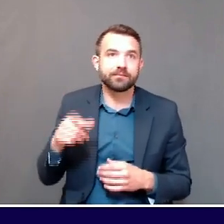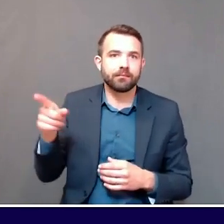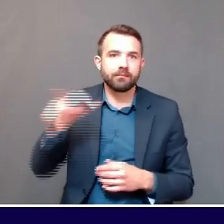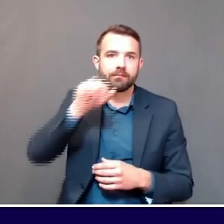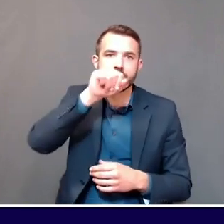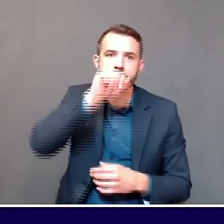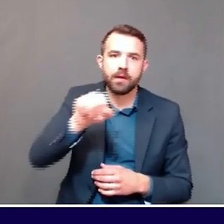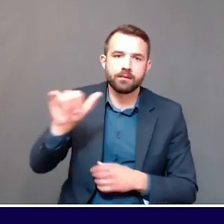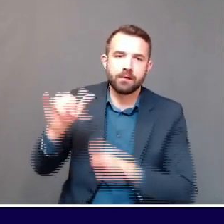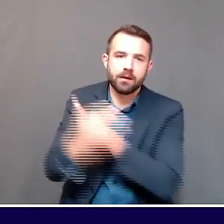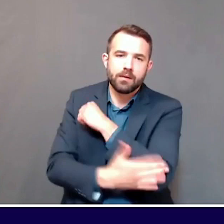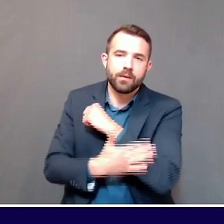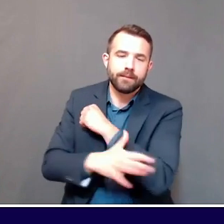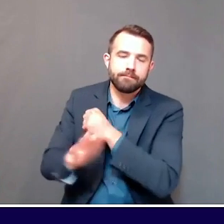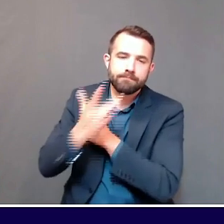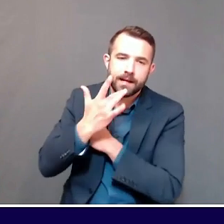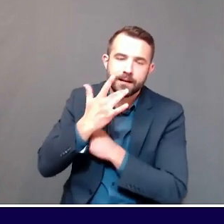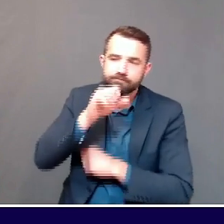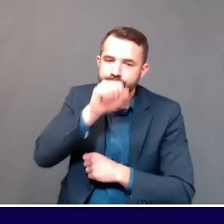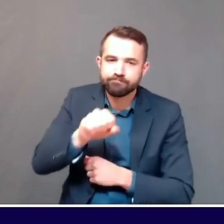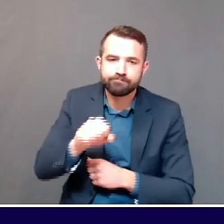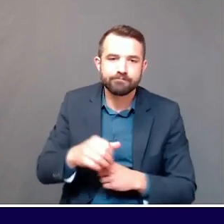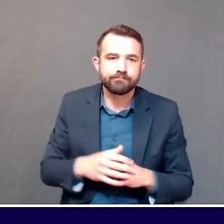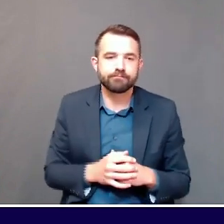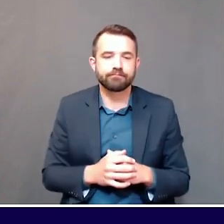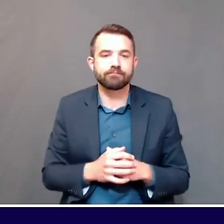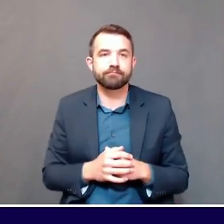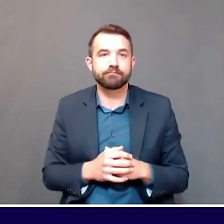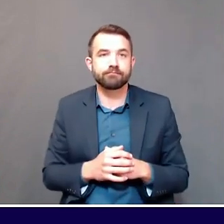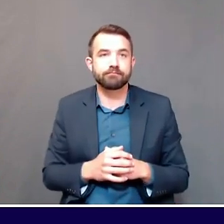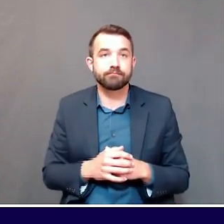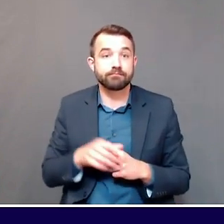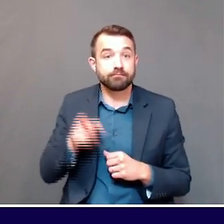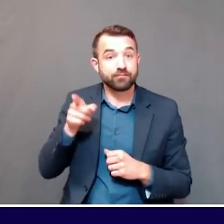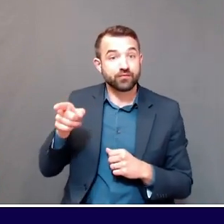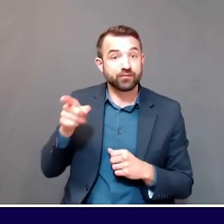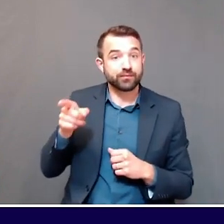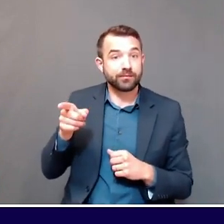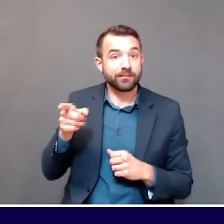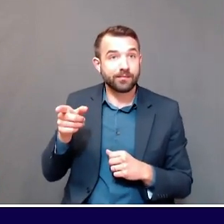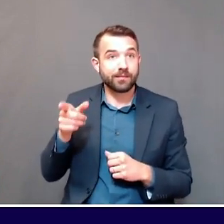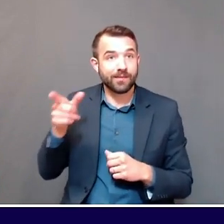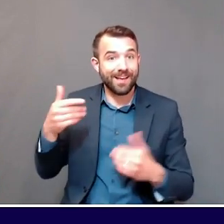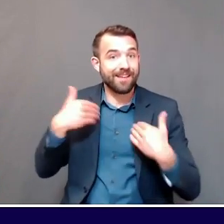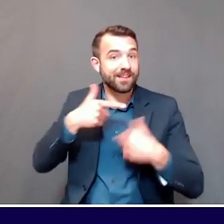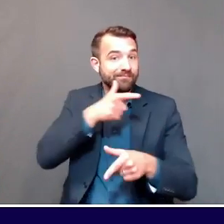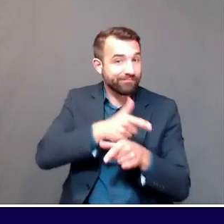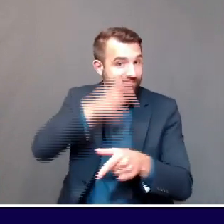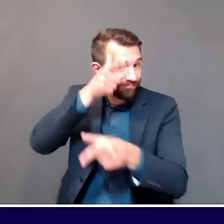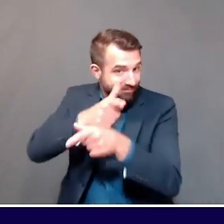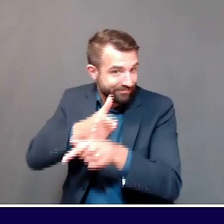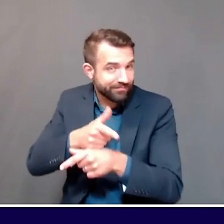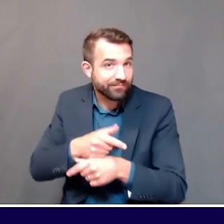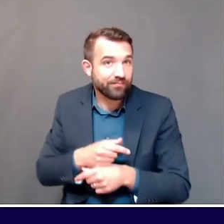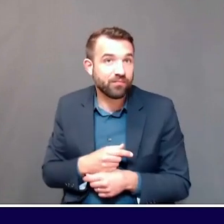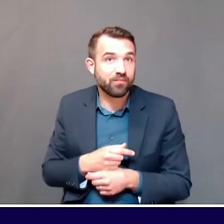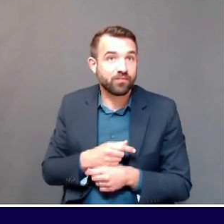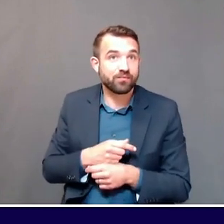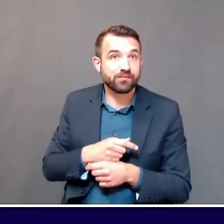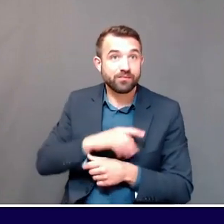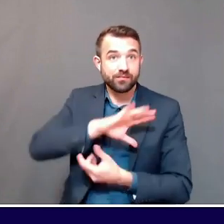She was actually one of 6 of her siblings, all of her siblings. She was but one of